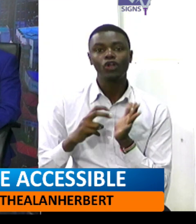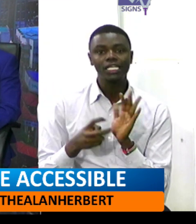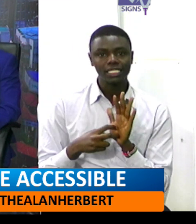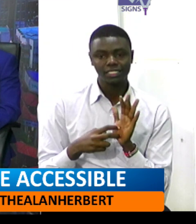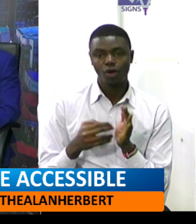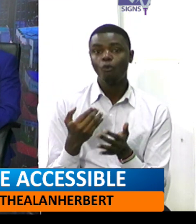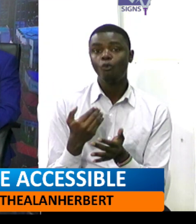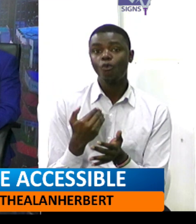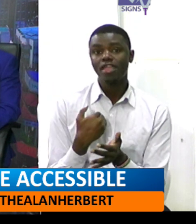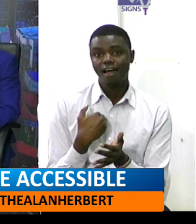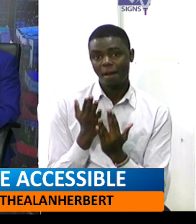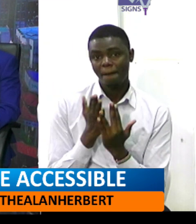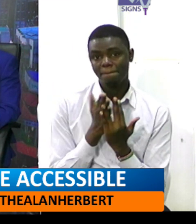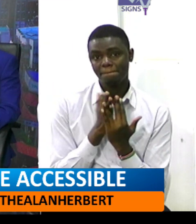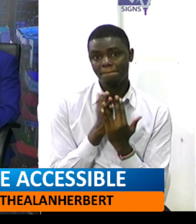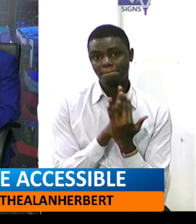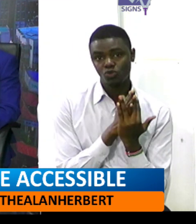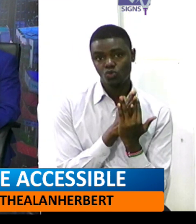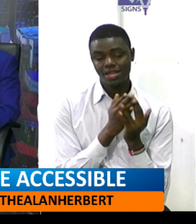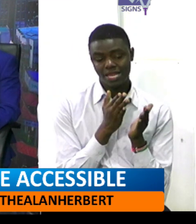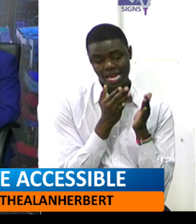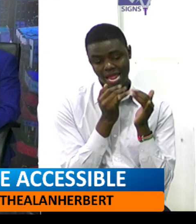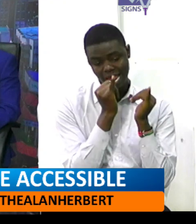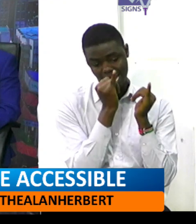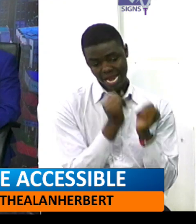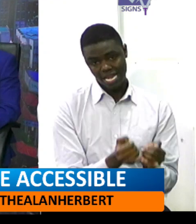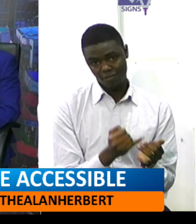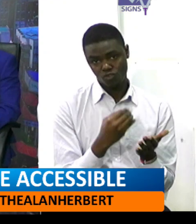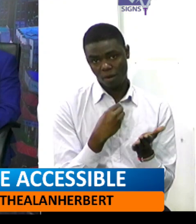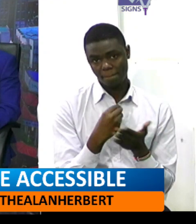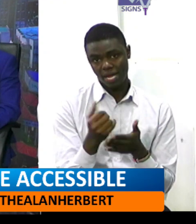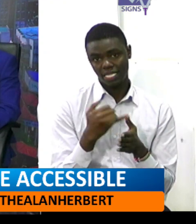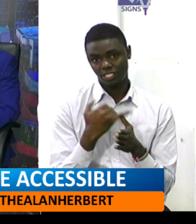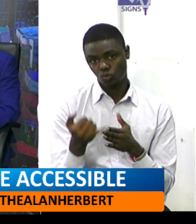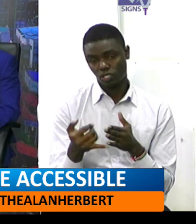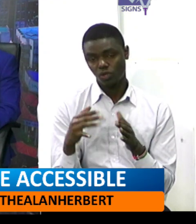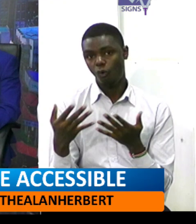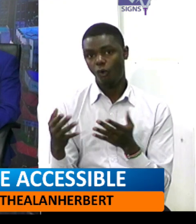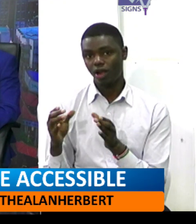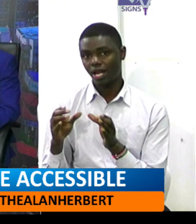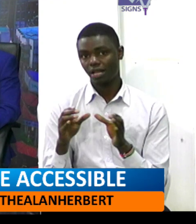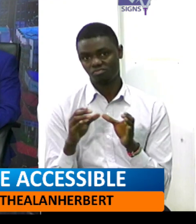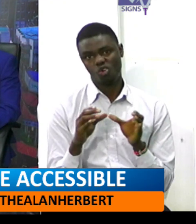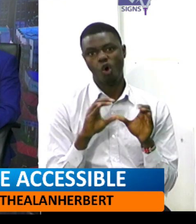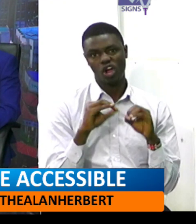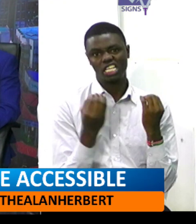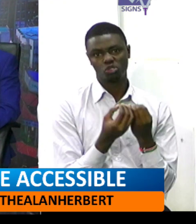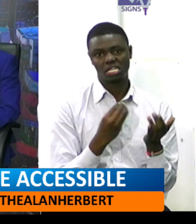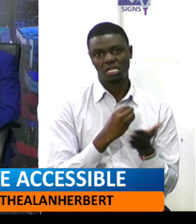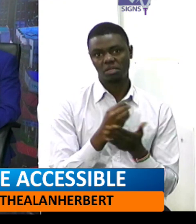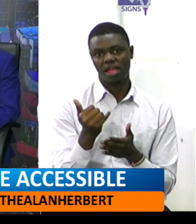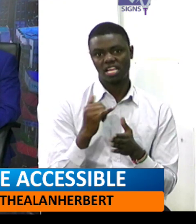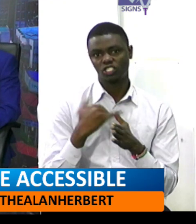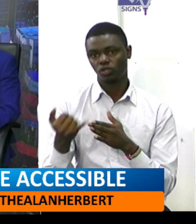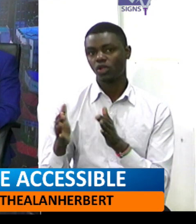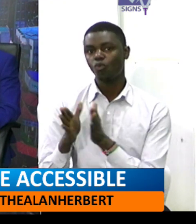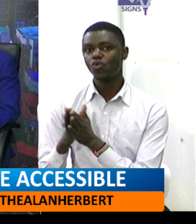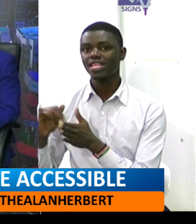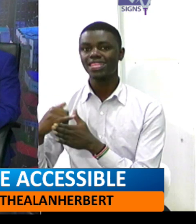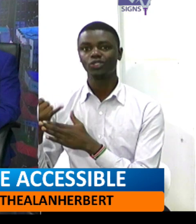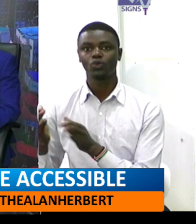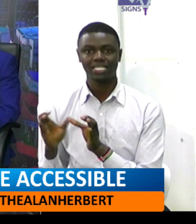we have between the individual buying insurance or the corporate that is buying insurance and the insurance